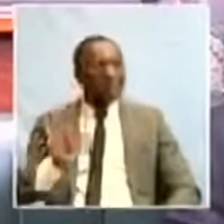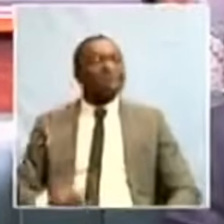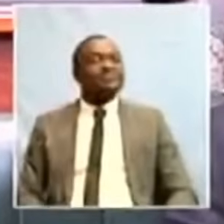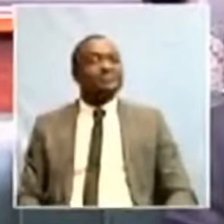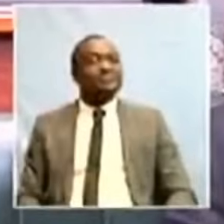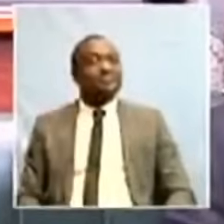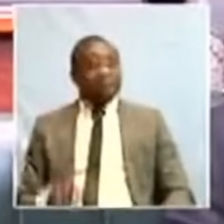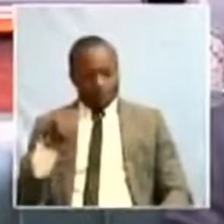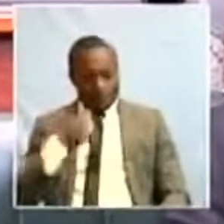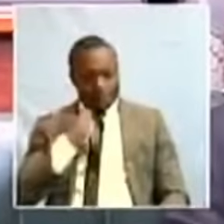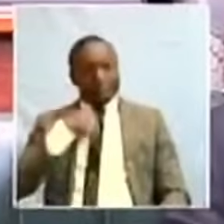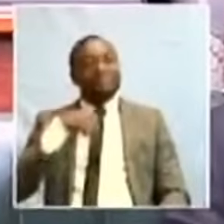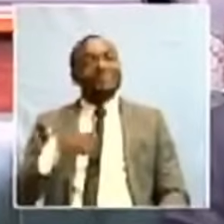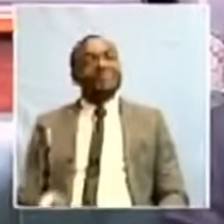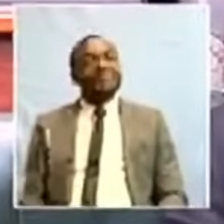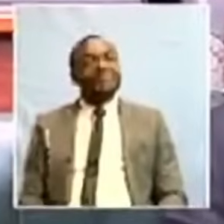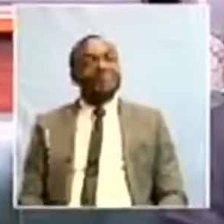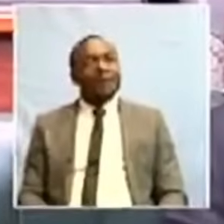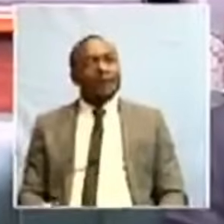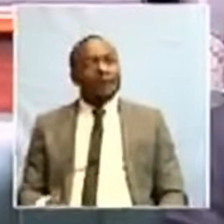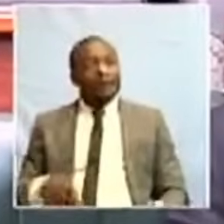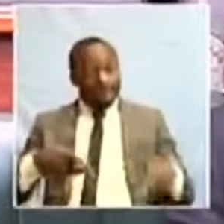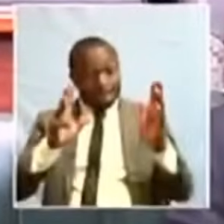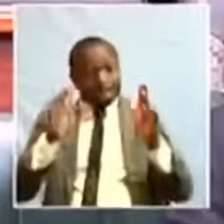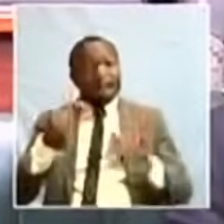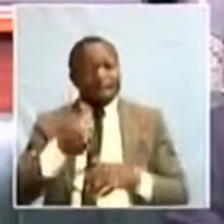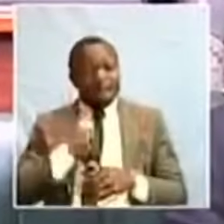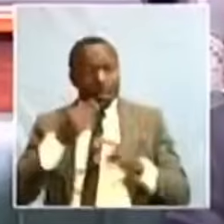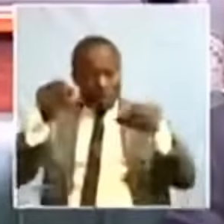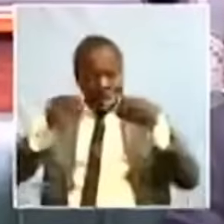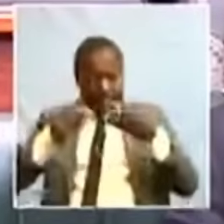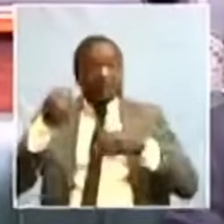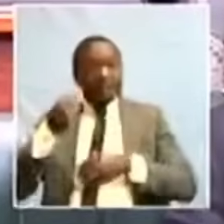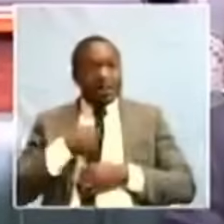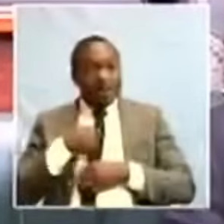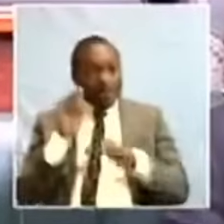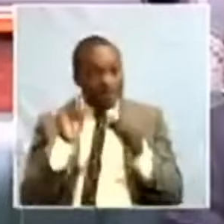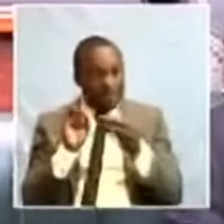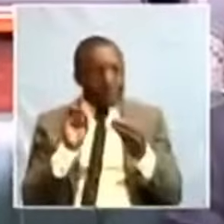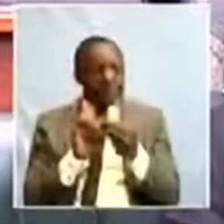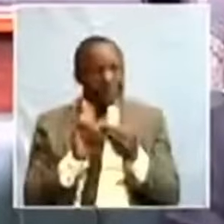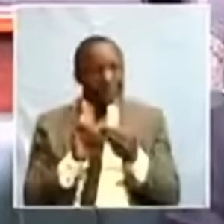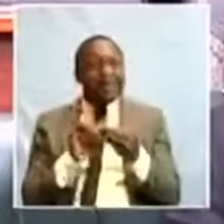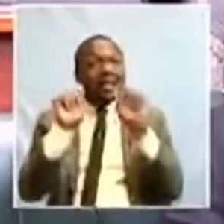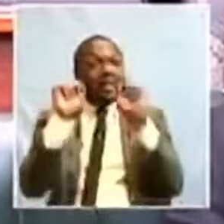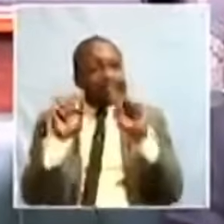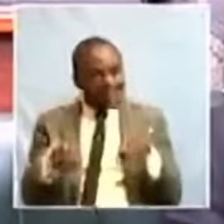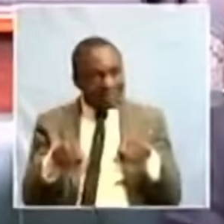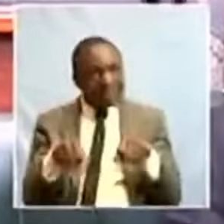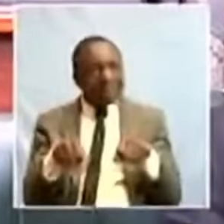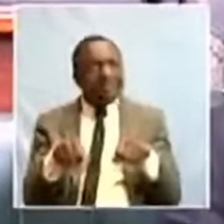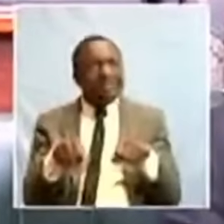2024 for me. Allow me, madam, you give me a little more extra. Let me